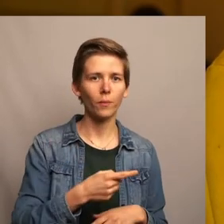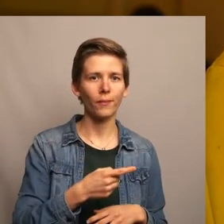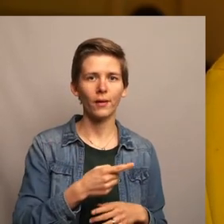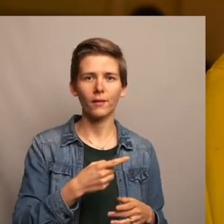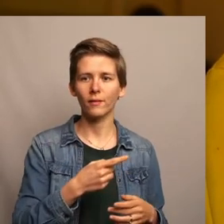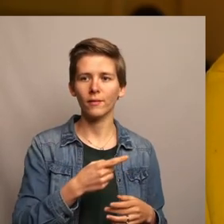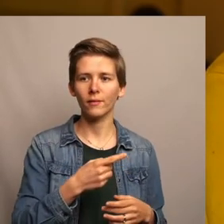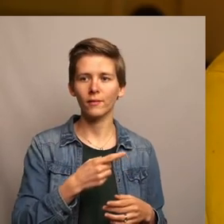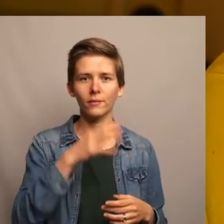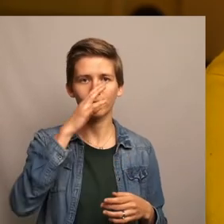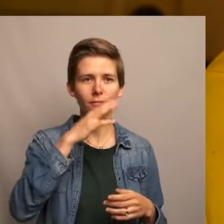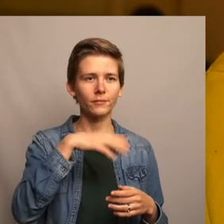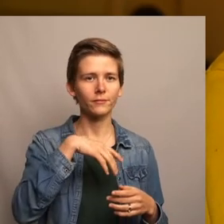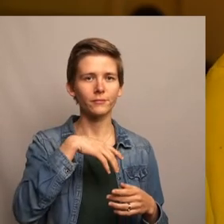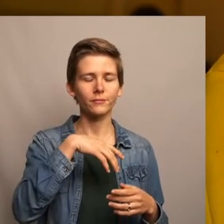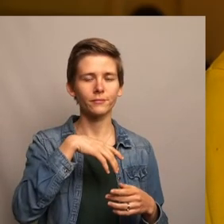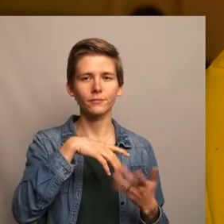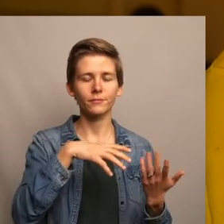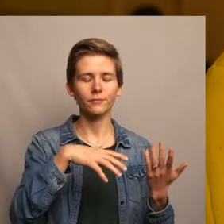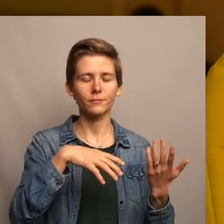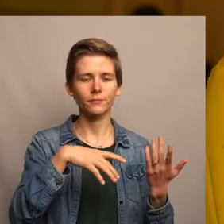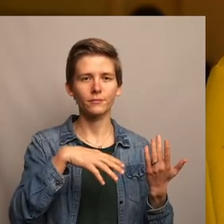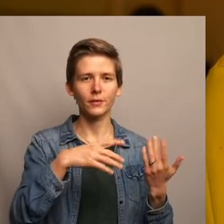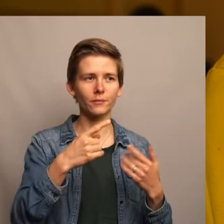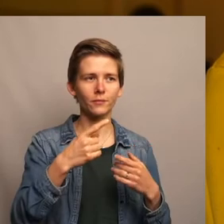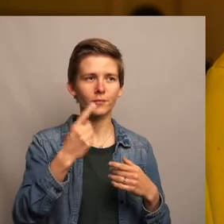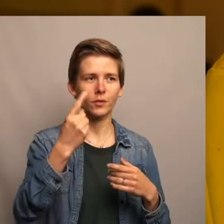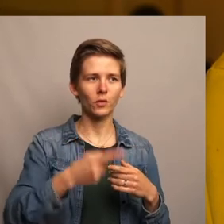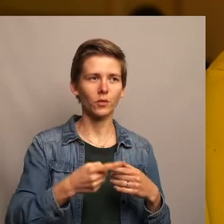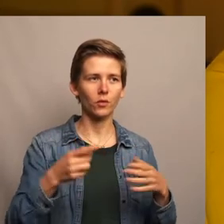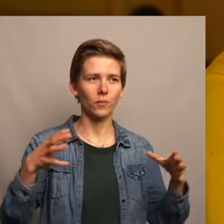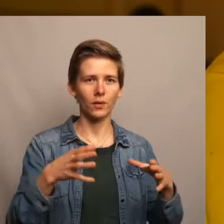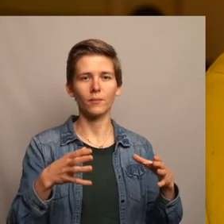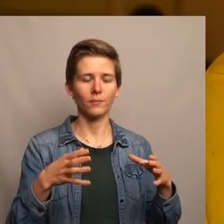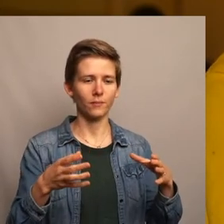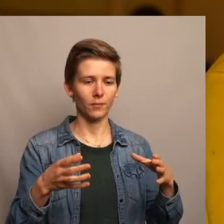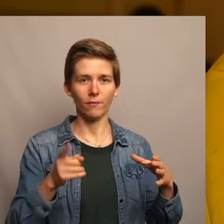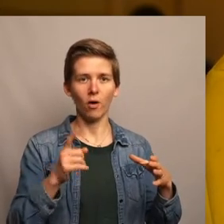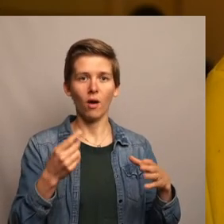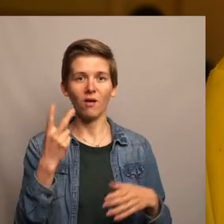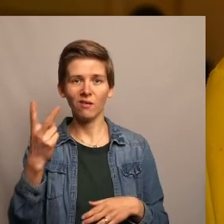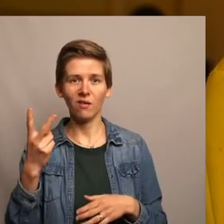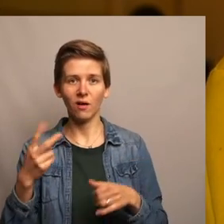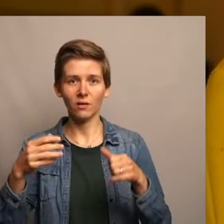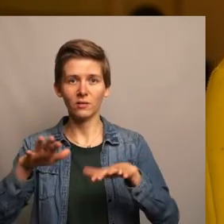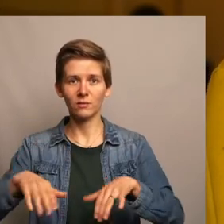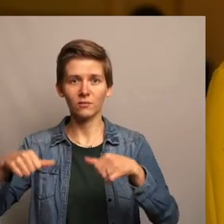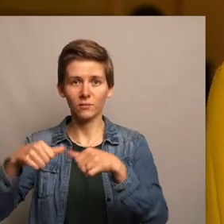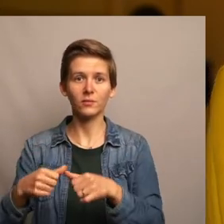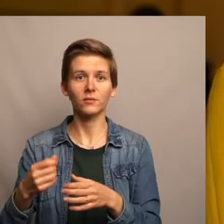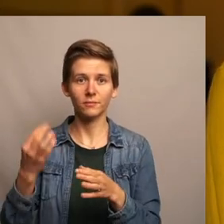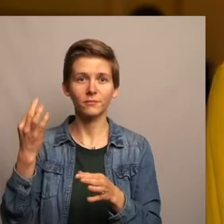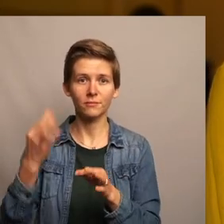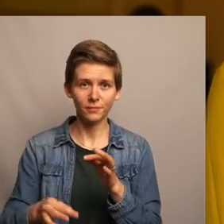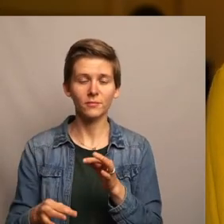the residence and still the other stay continuing and fighting. And I don't know really in statistic how much, and it's important to